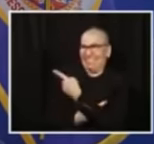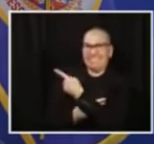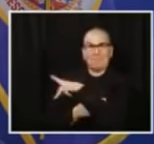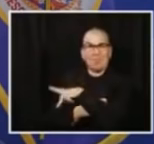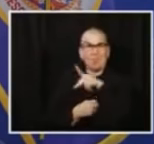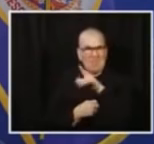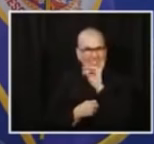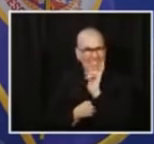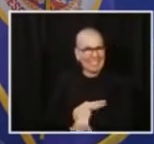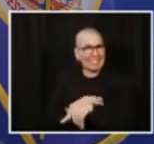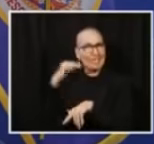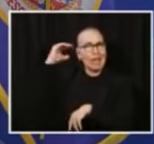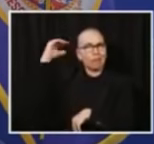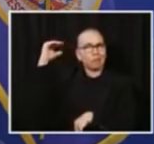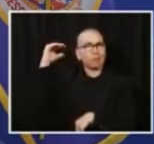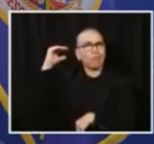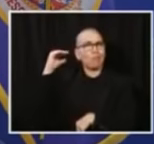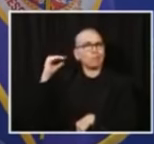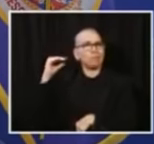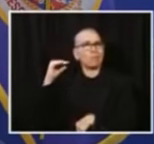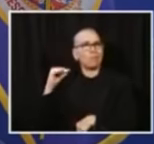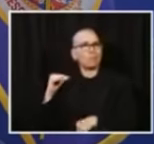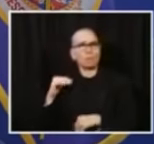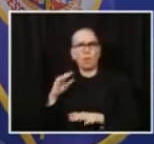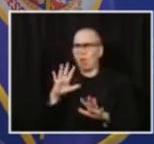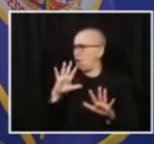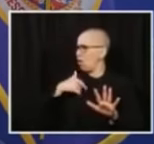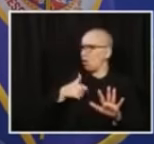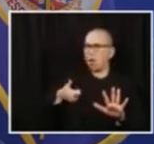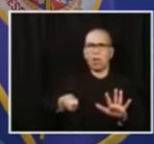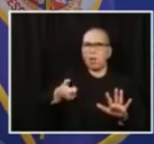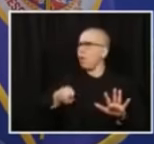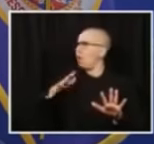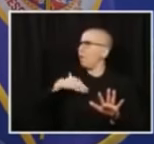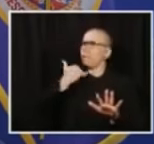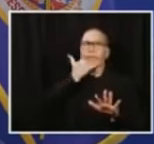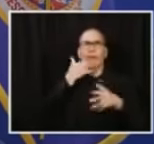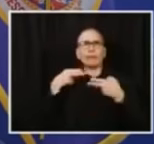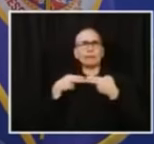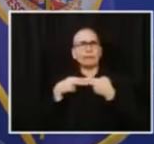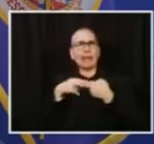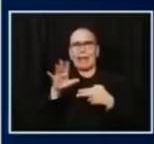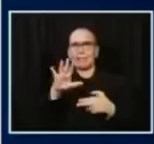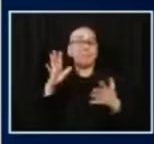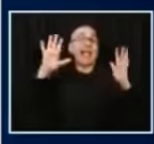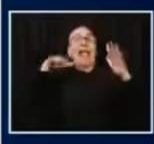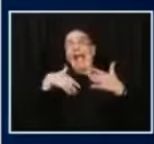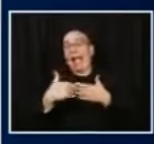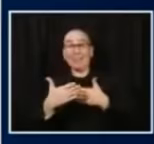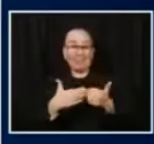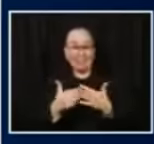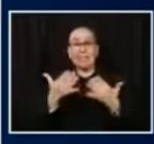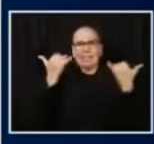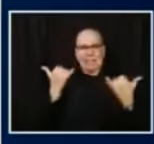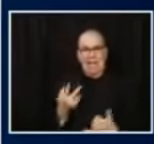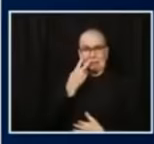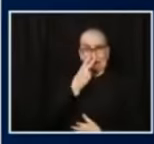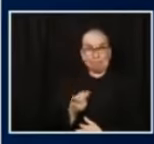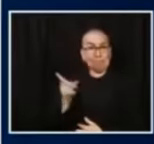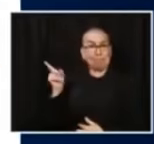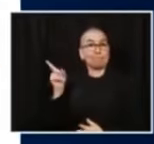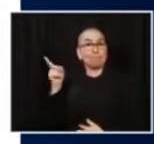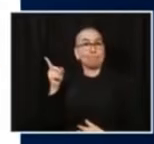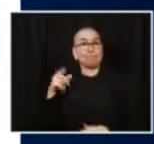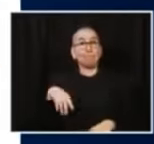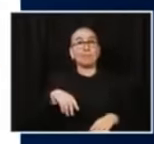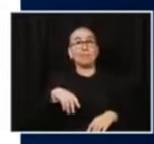whoops, did I move ahead? As you can see from this graph, as we have more doses of vaccine, we can move to different